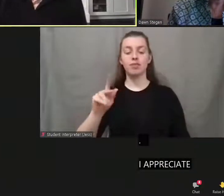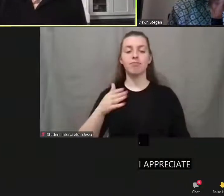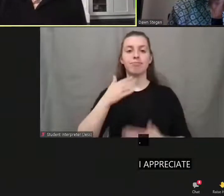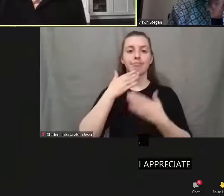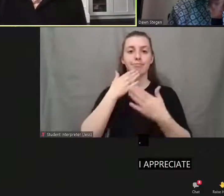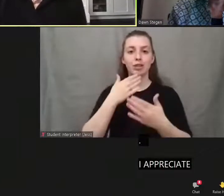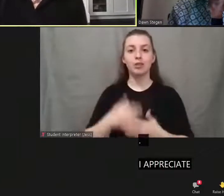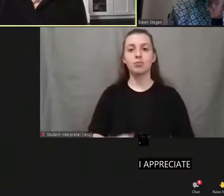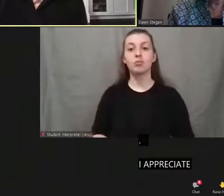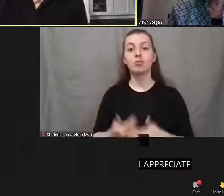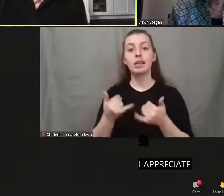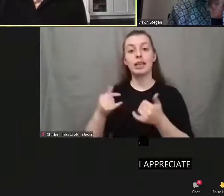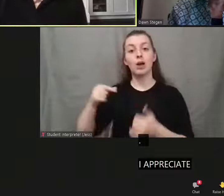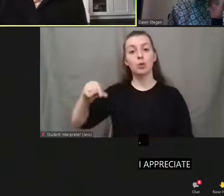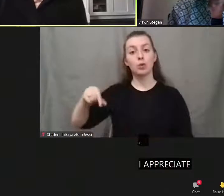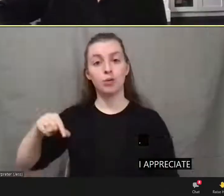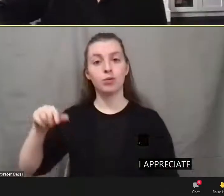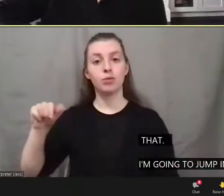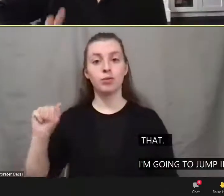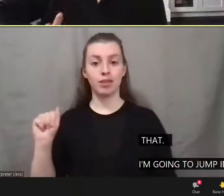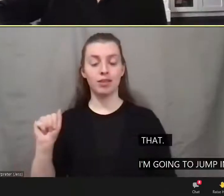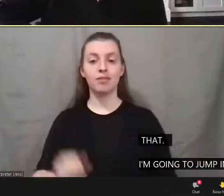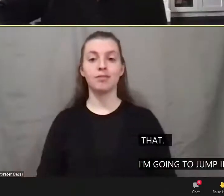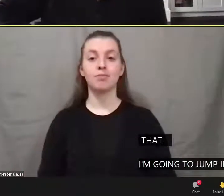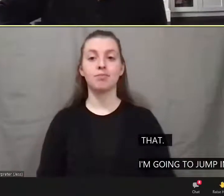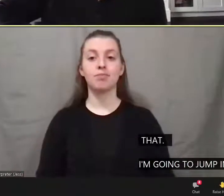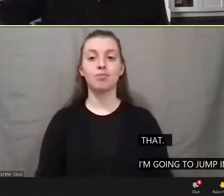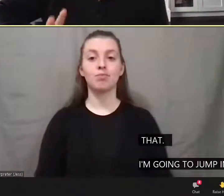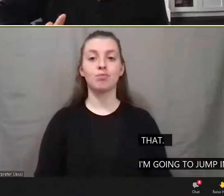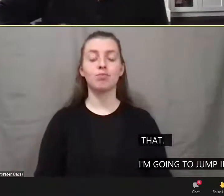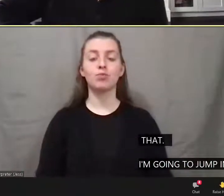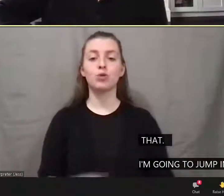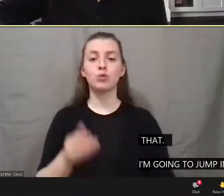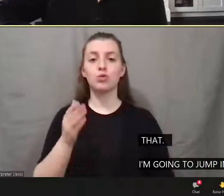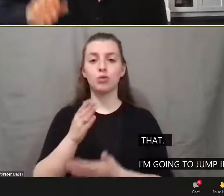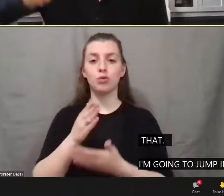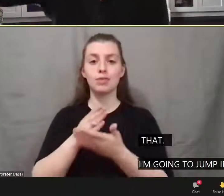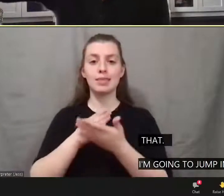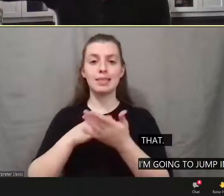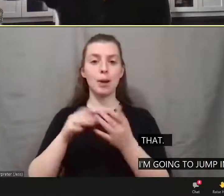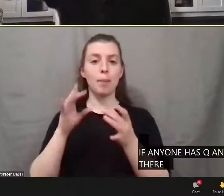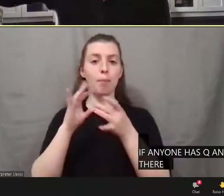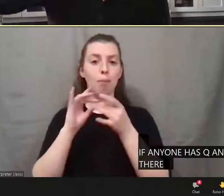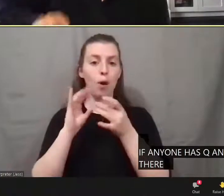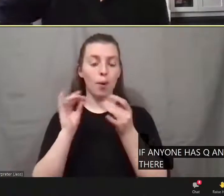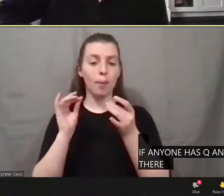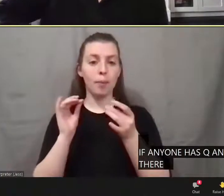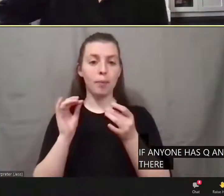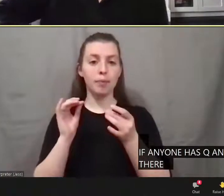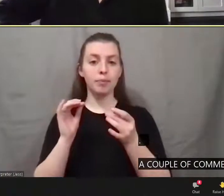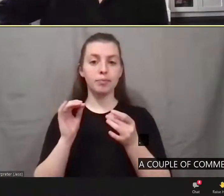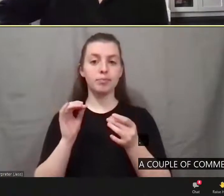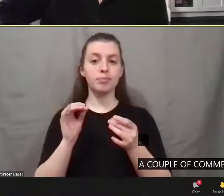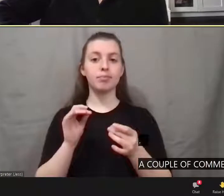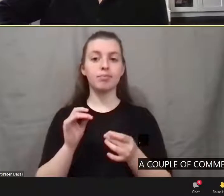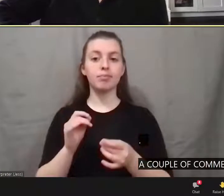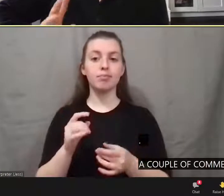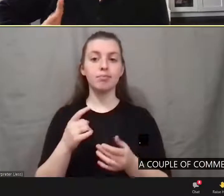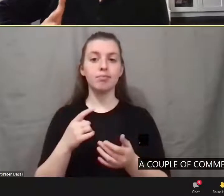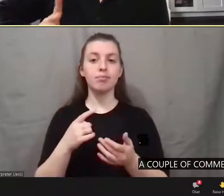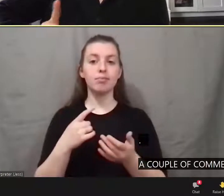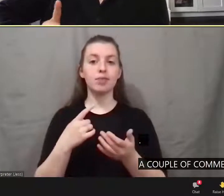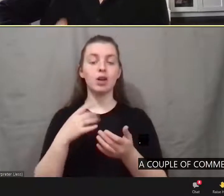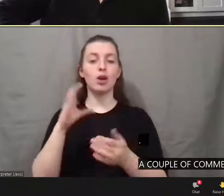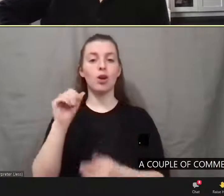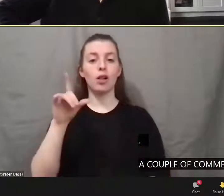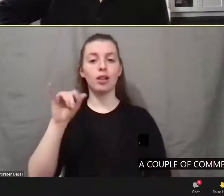Q&As, please throw them up there. Just a couple of comments. Colin mentioned that Smarter Spaces is involved in a lot of projects